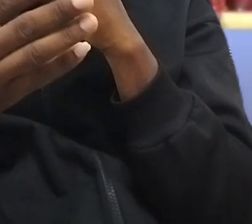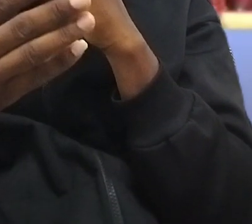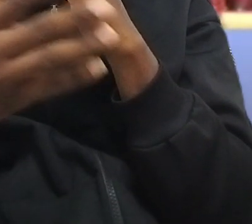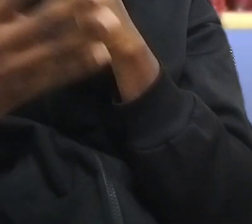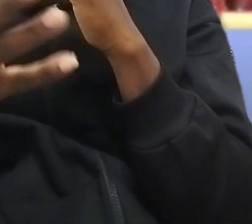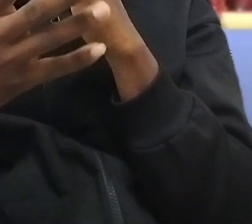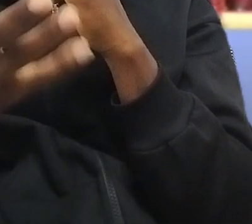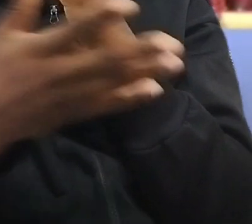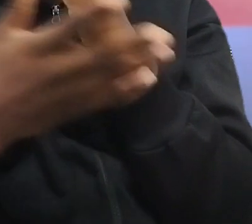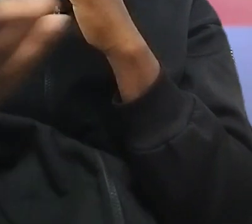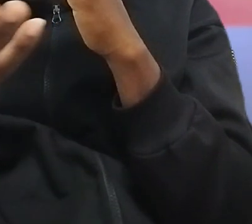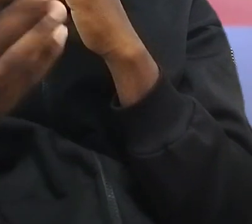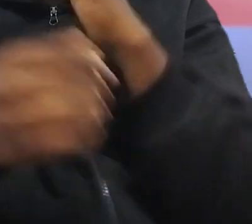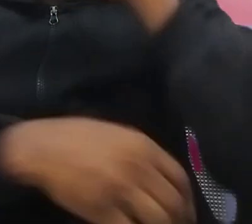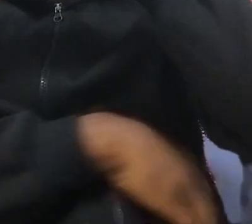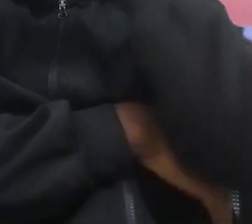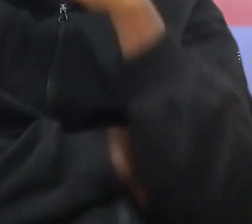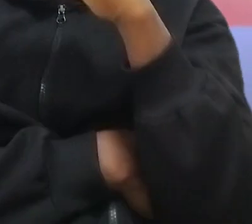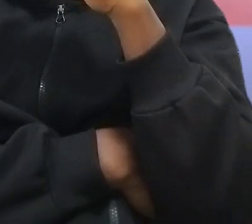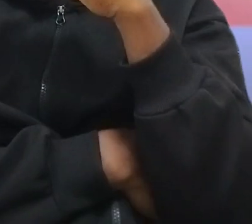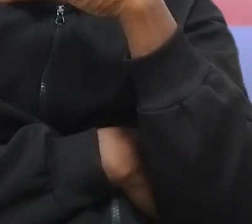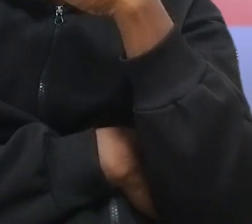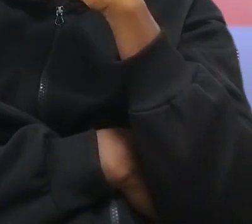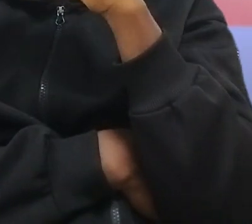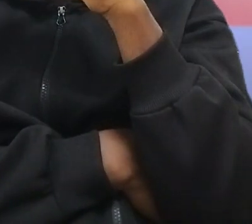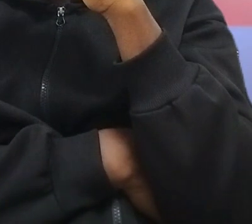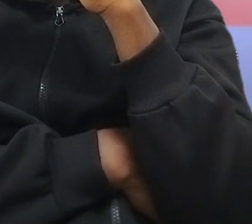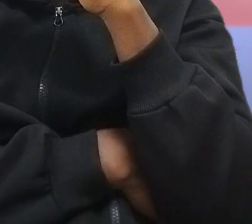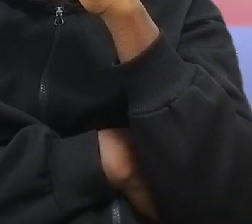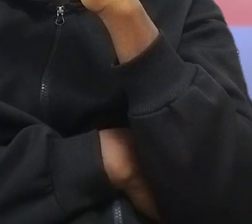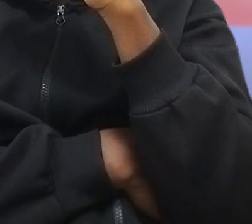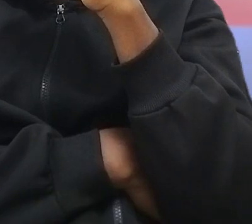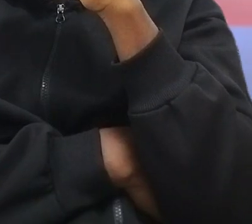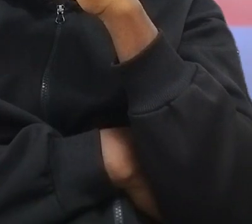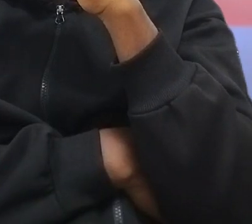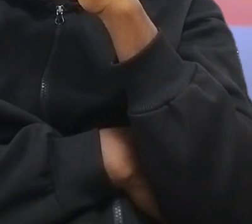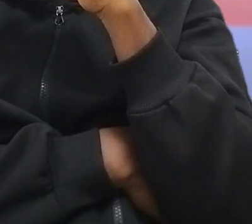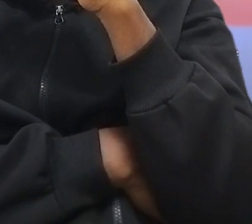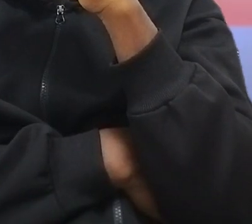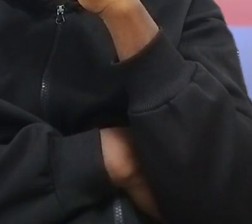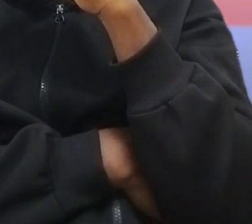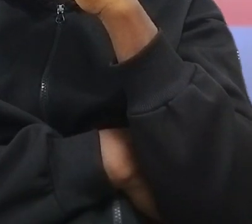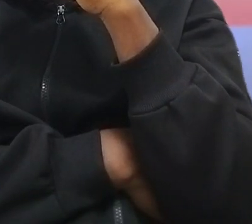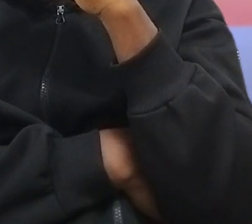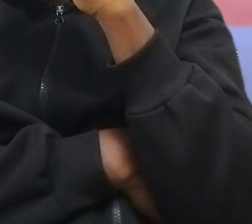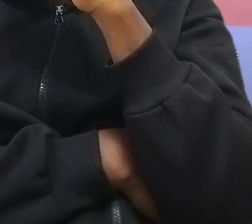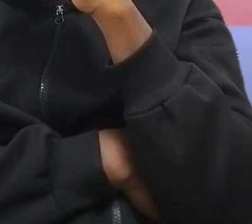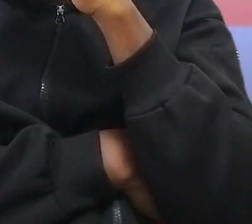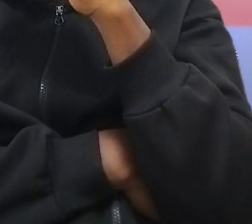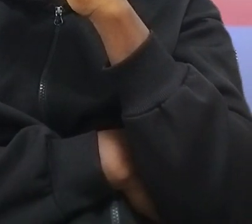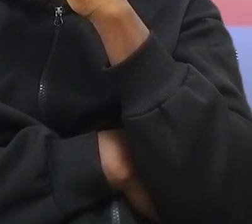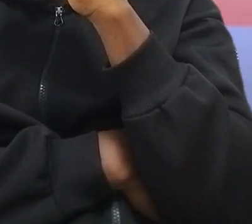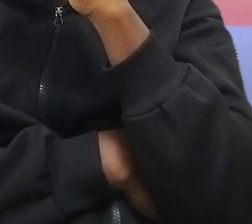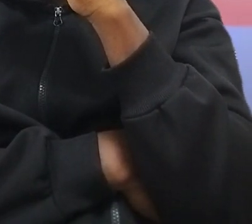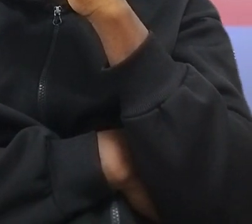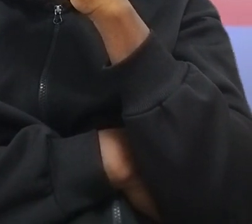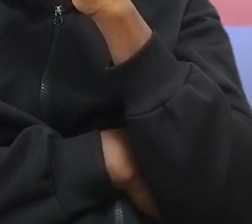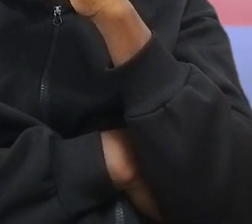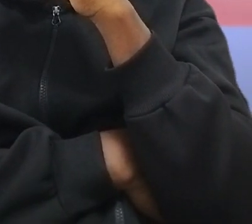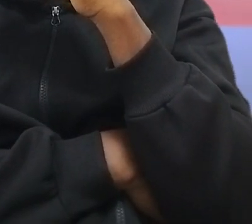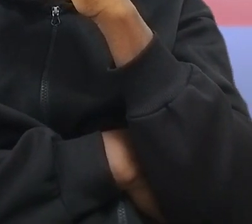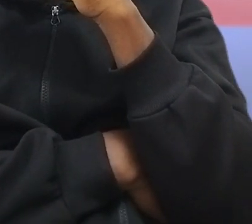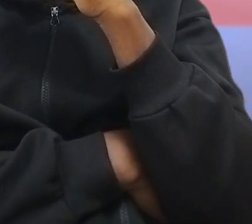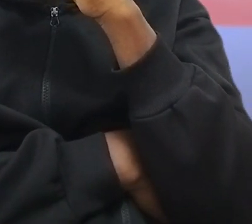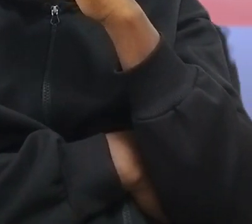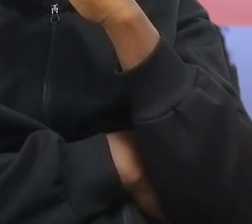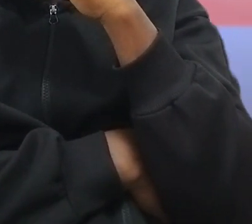piano kasakasa kakra because of me ade. So I want you to enjoy the atmosphere yourself. This is K-Lover Media,